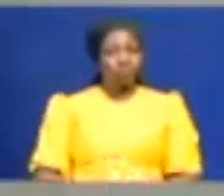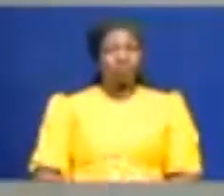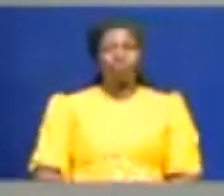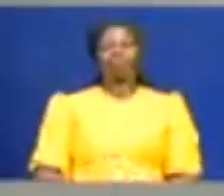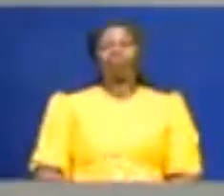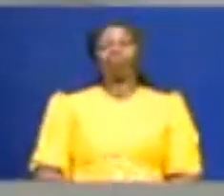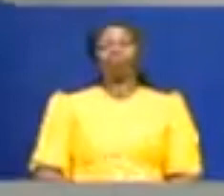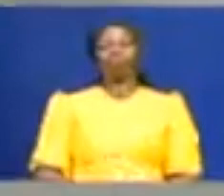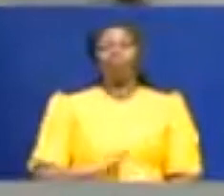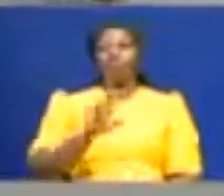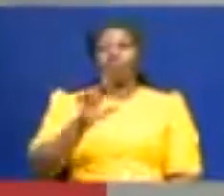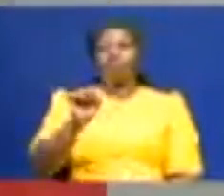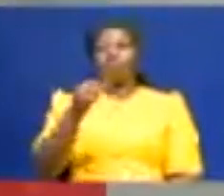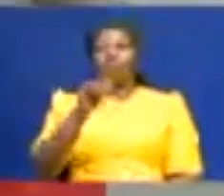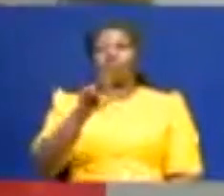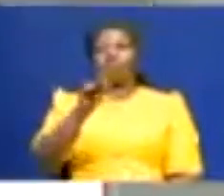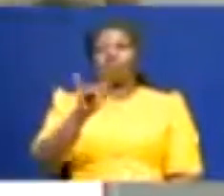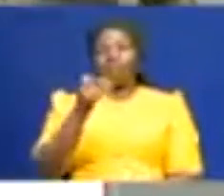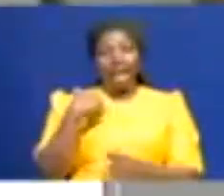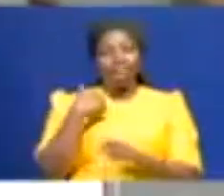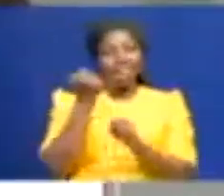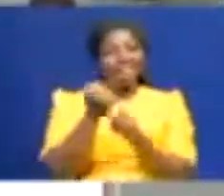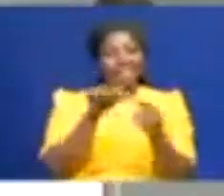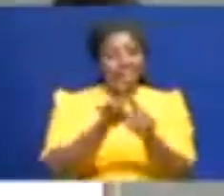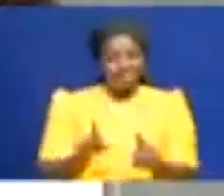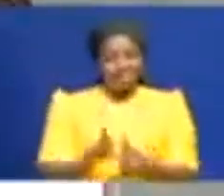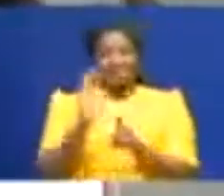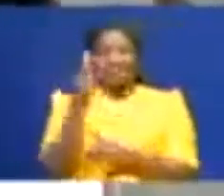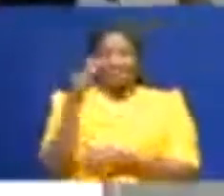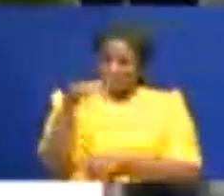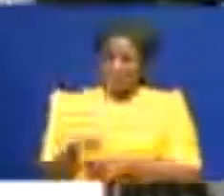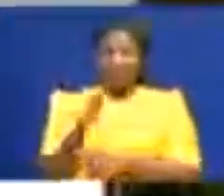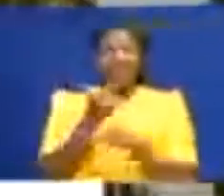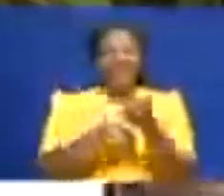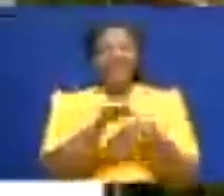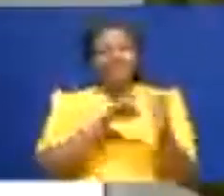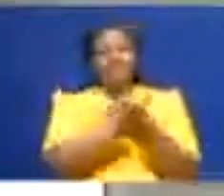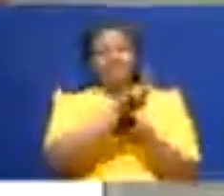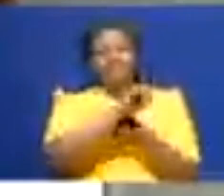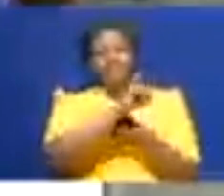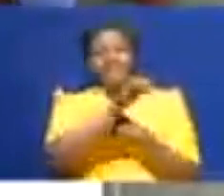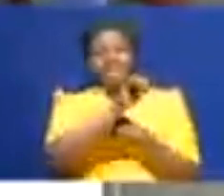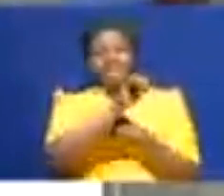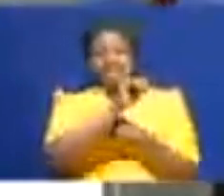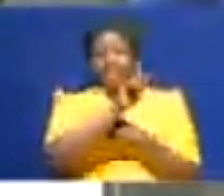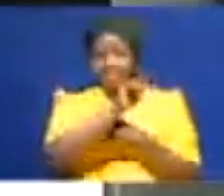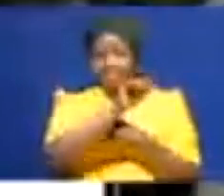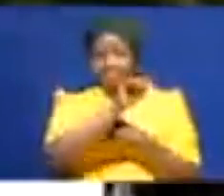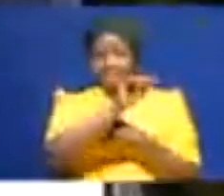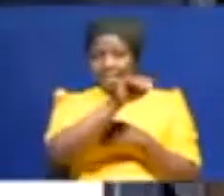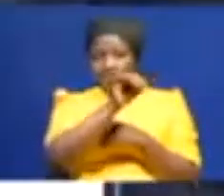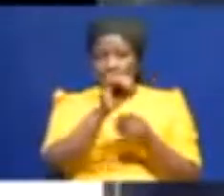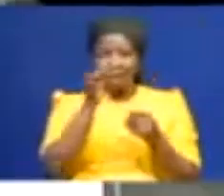Ushiriki Mwema Tree Restoration Program has held similar tree planting exercises at the Kiganja Police Training College in Nyeri County and the National